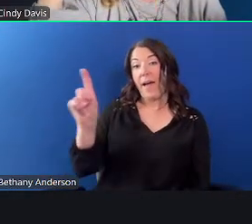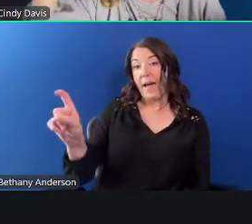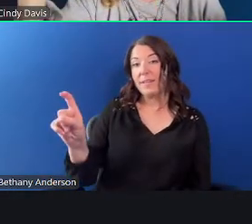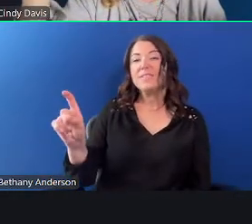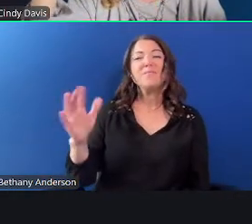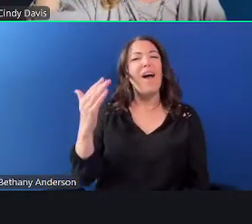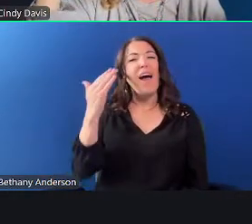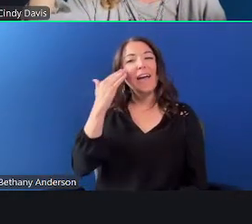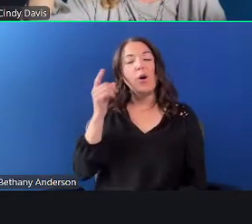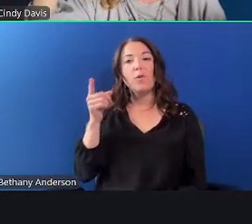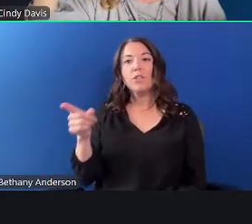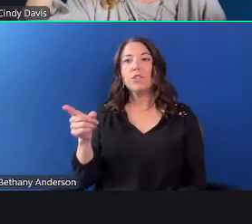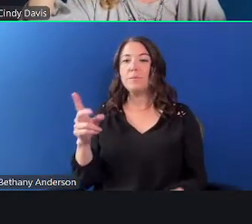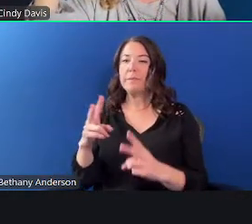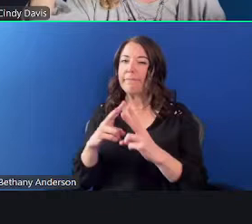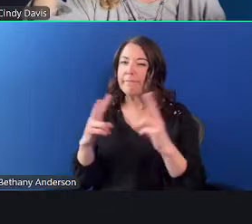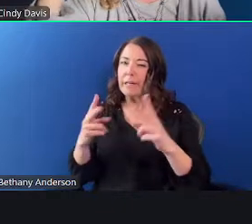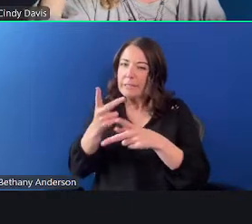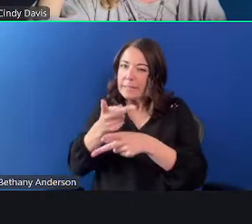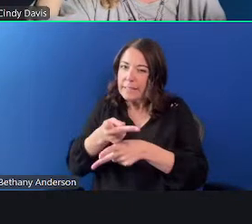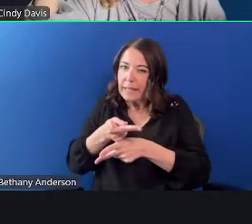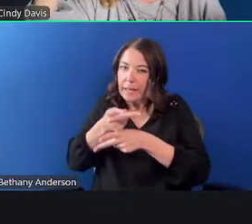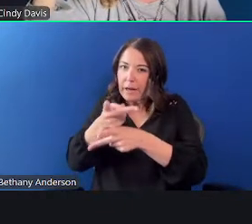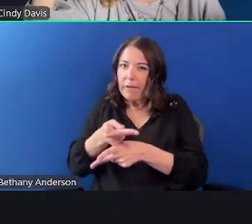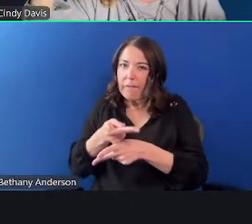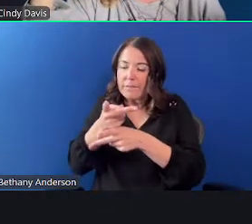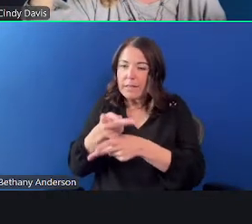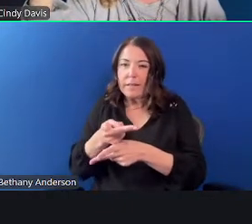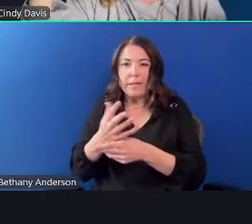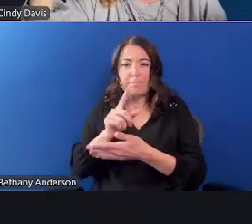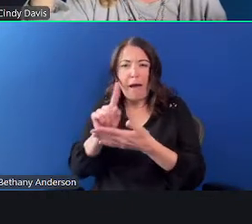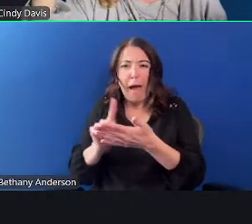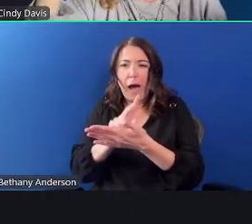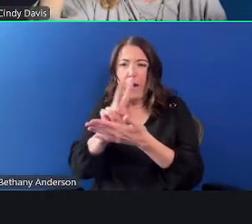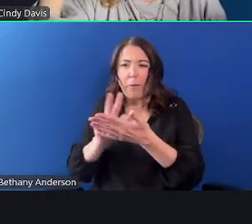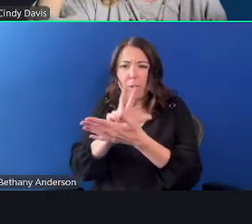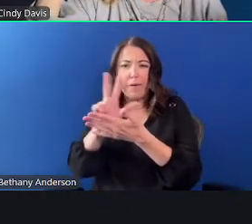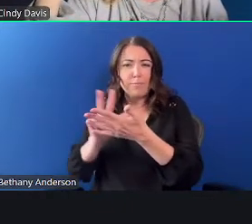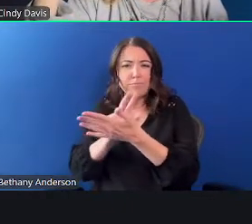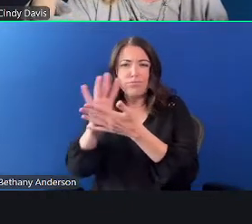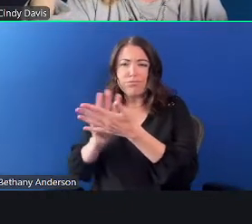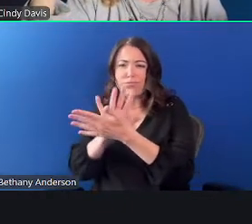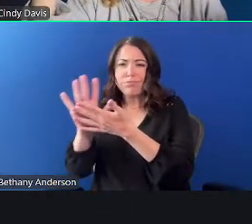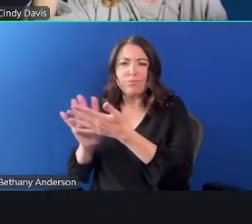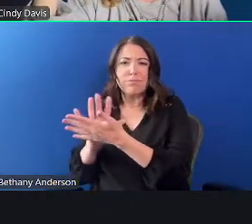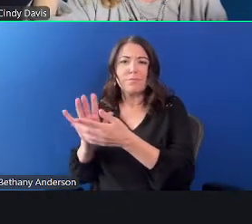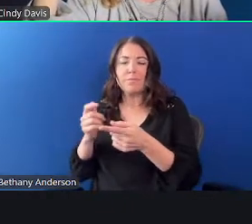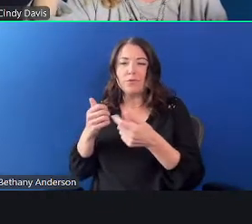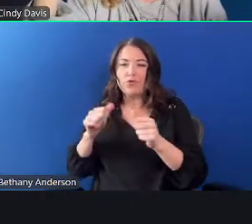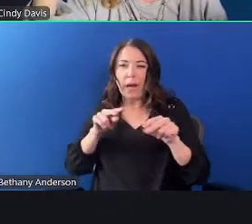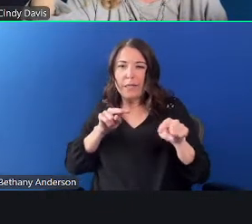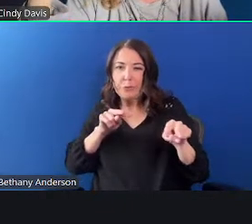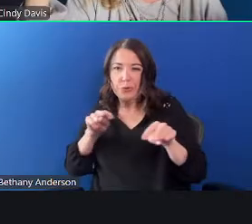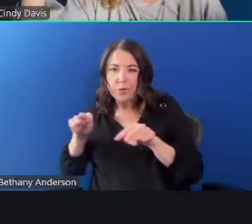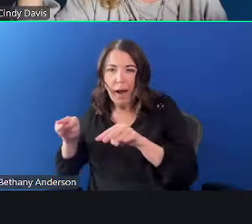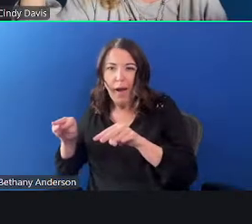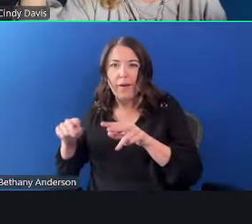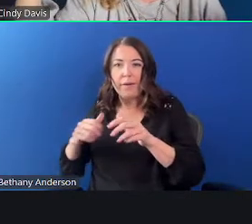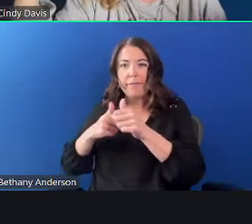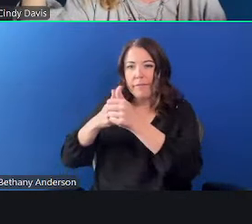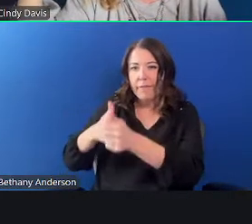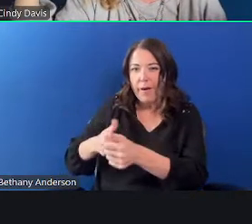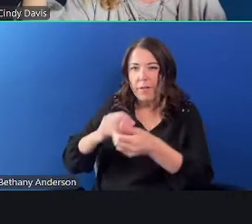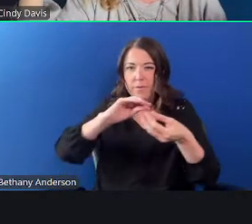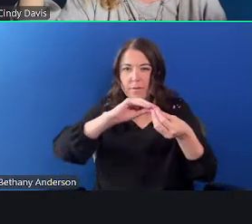she's been very carefully spending hours and hours following and tracking and looking at the numbers